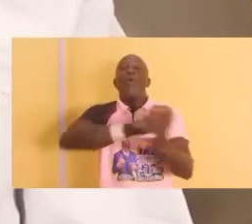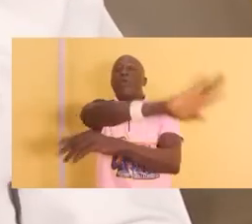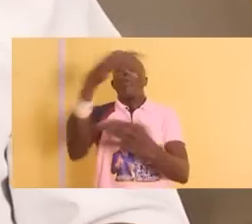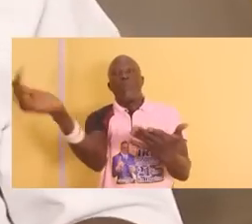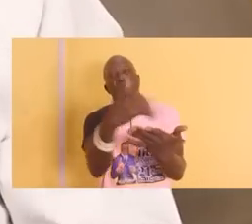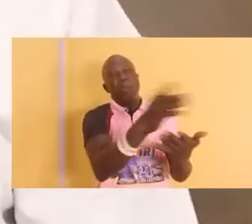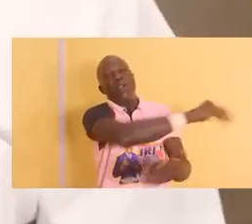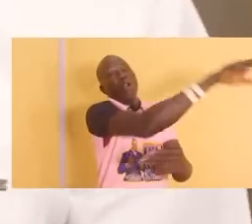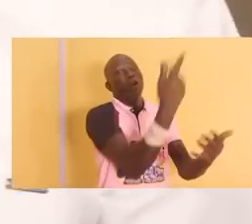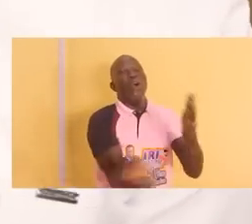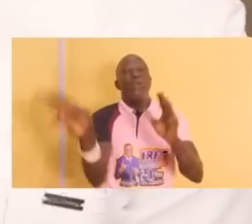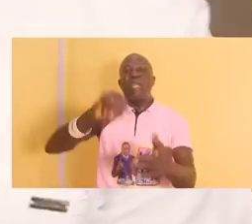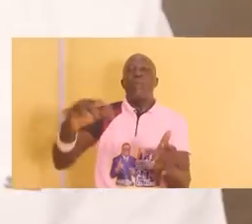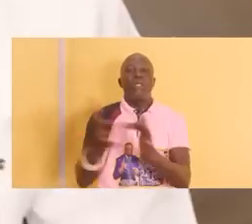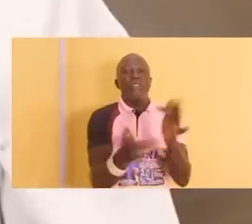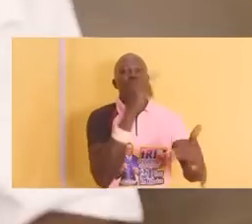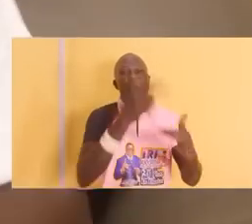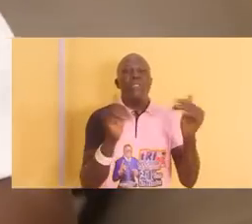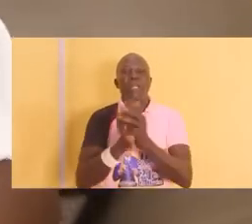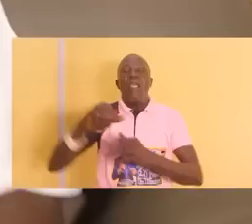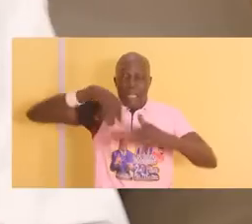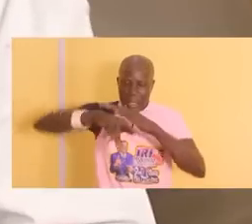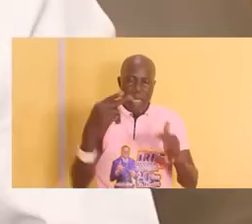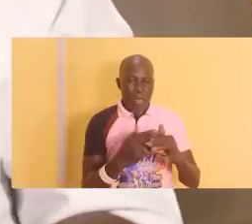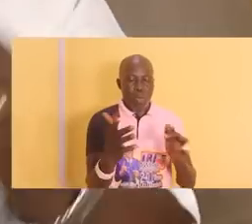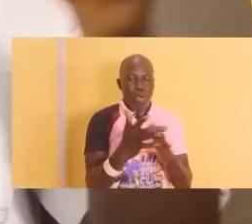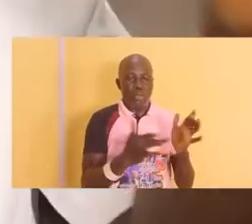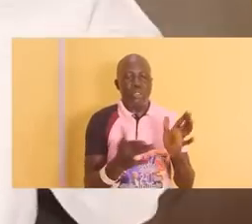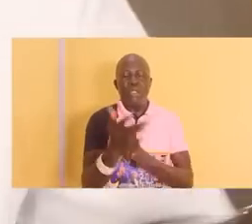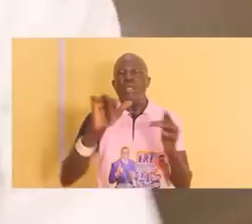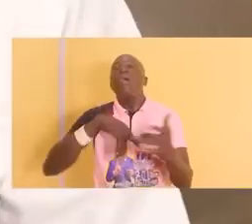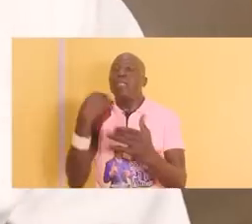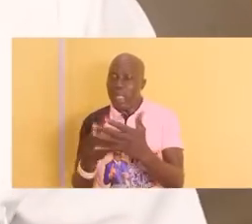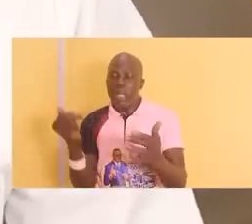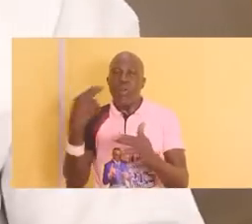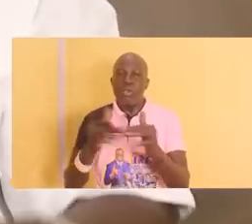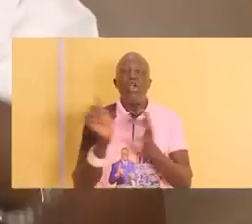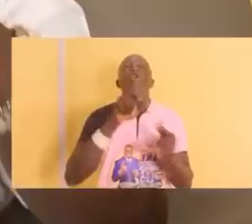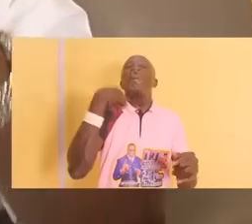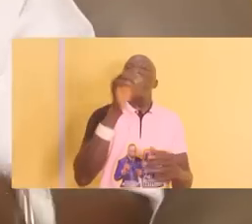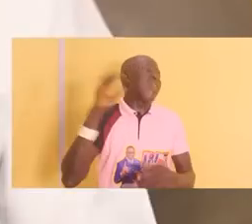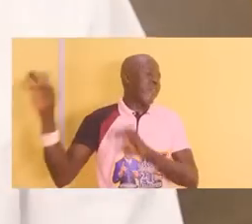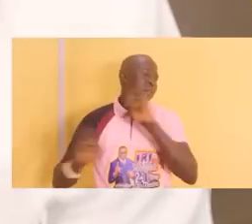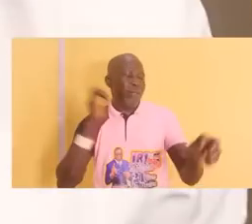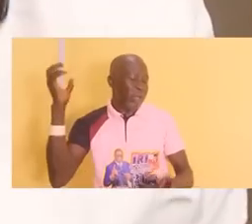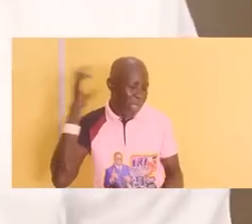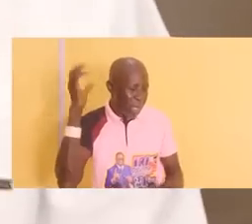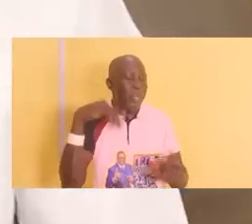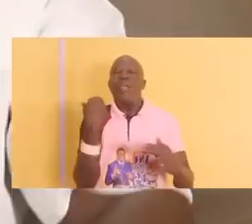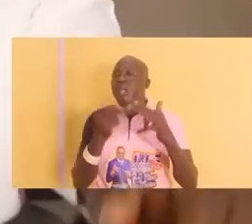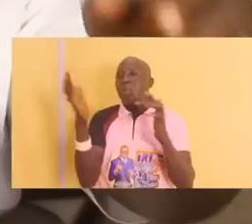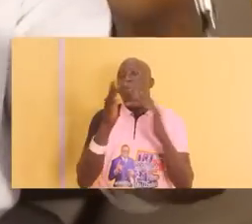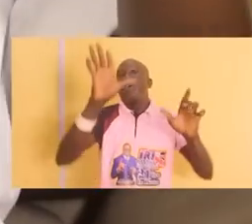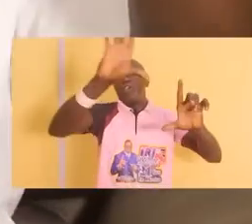one whole day. One first is selling. Crabble, I am in the quarterback. But when it's coming, no, you call what